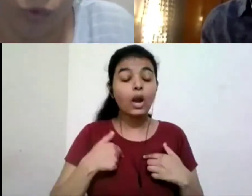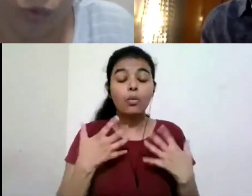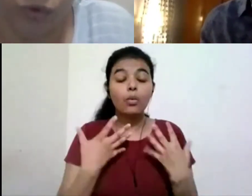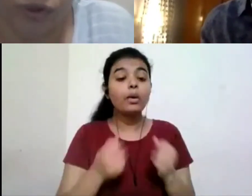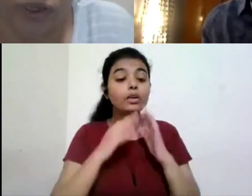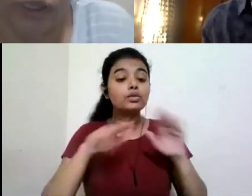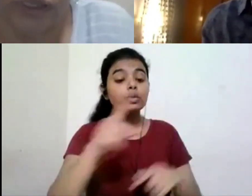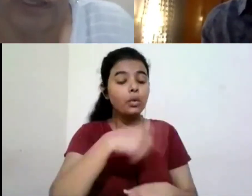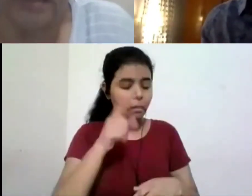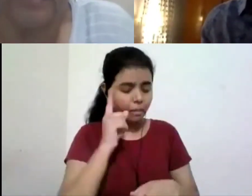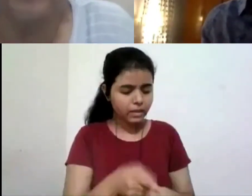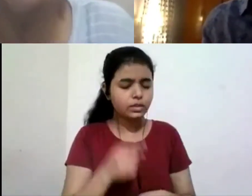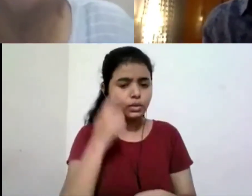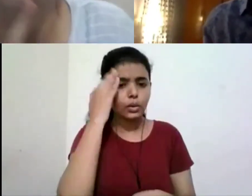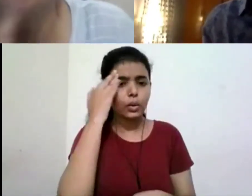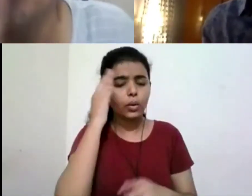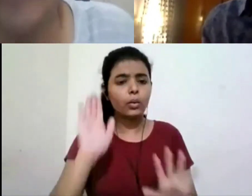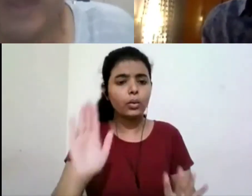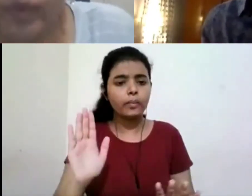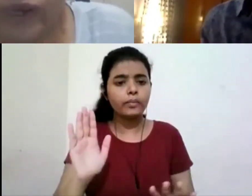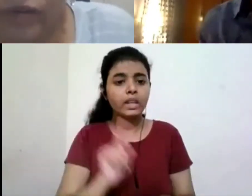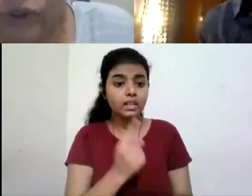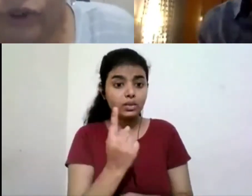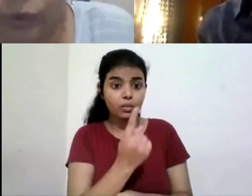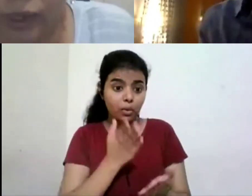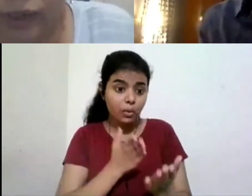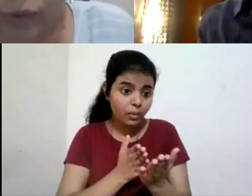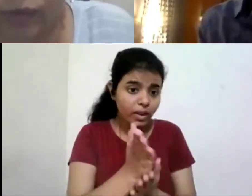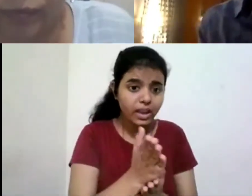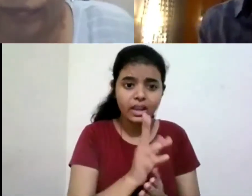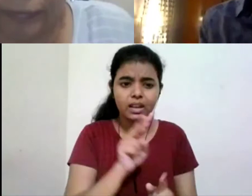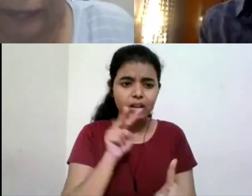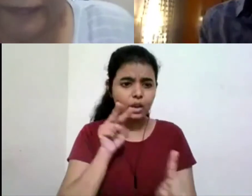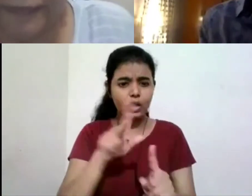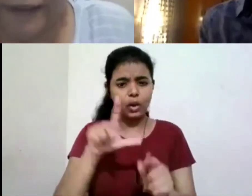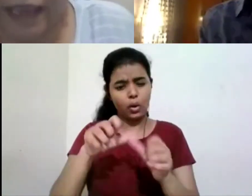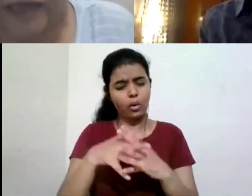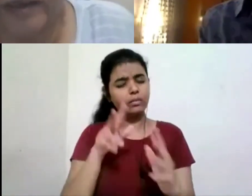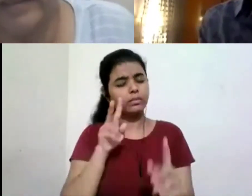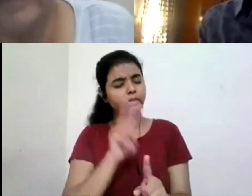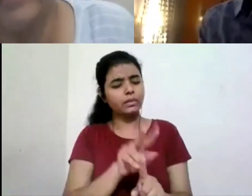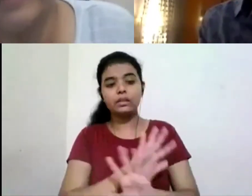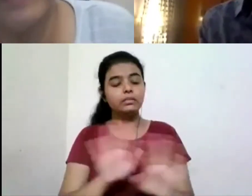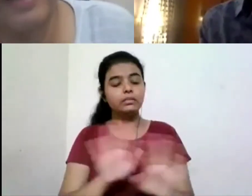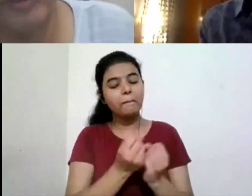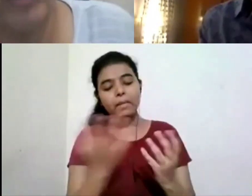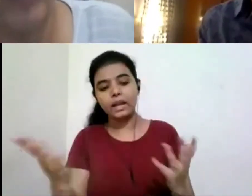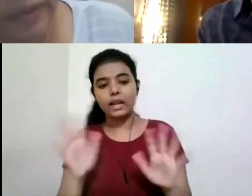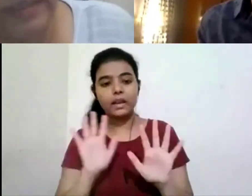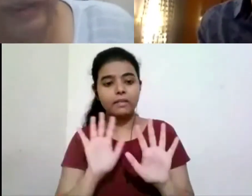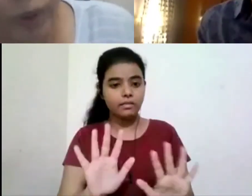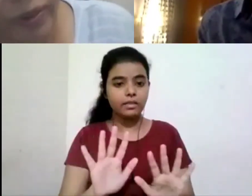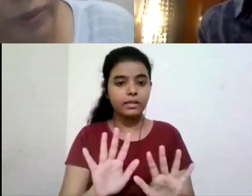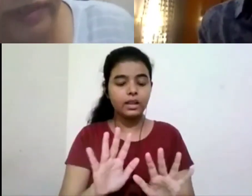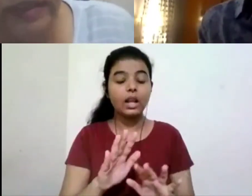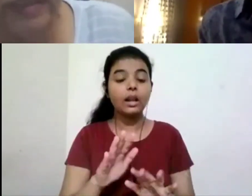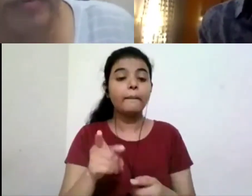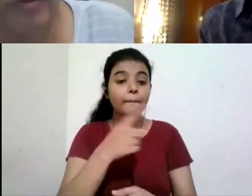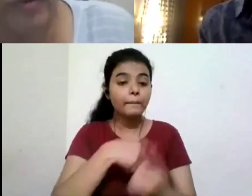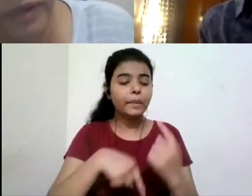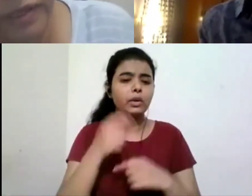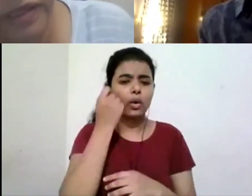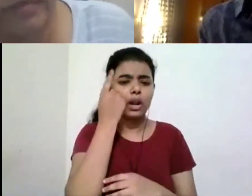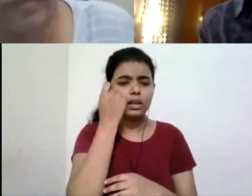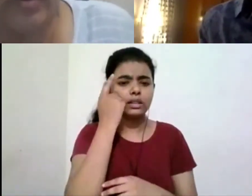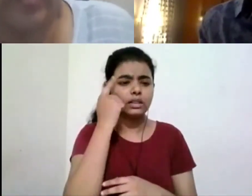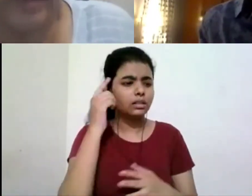to know, okay, this is not the only way in which you look at law. And there is a necessity of understanding, you know, whether it is in terms